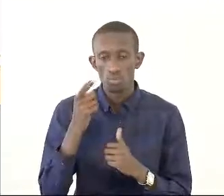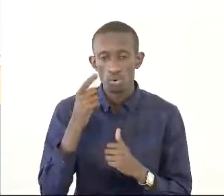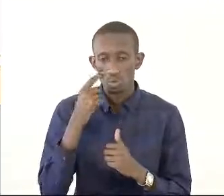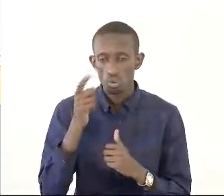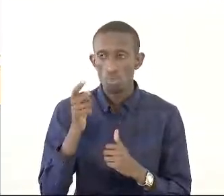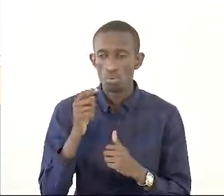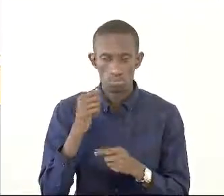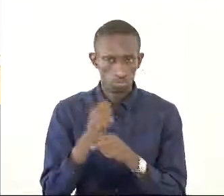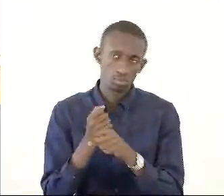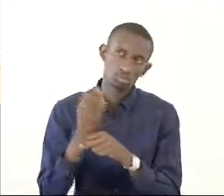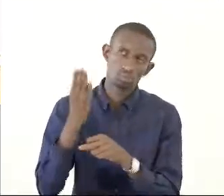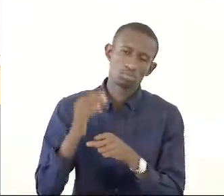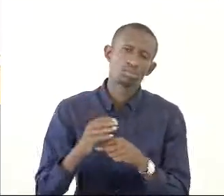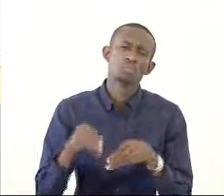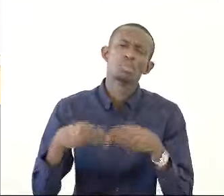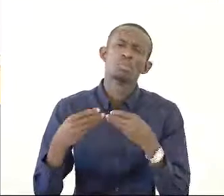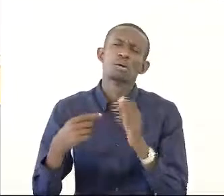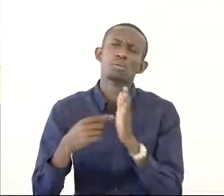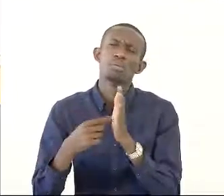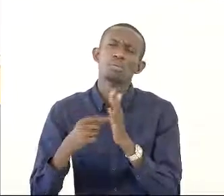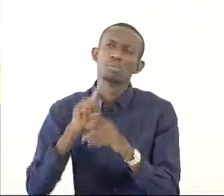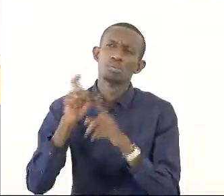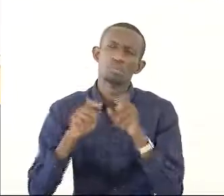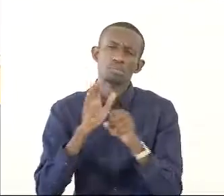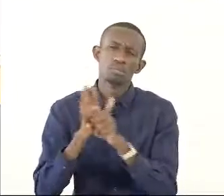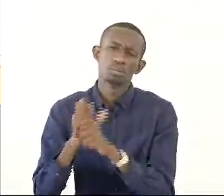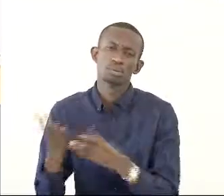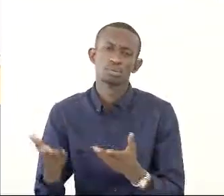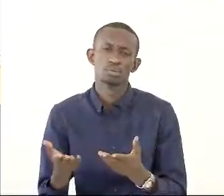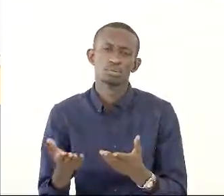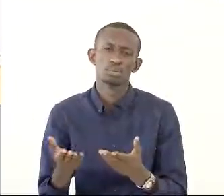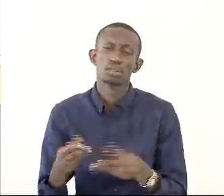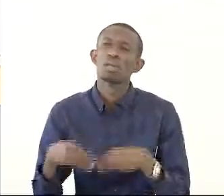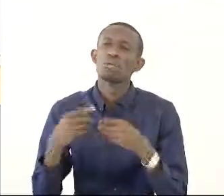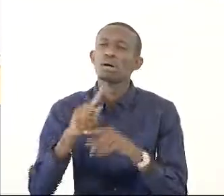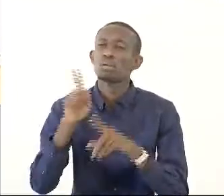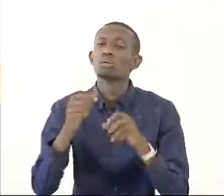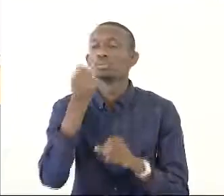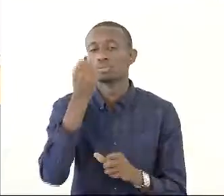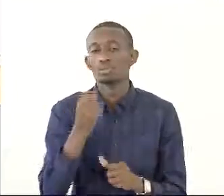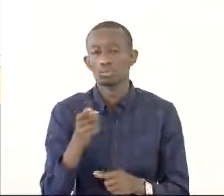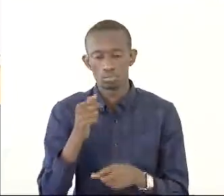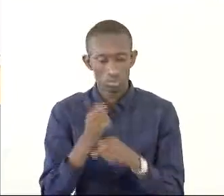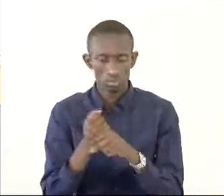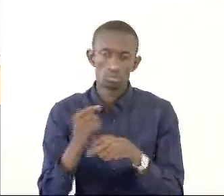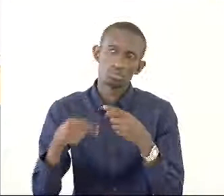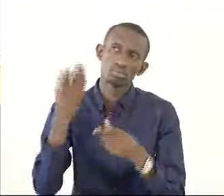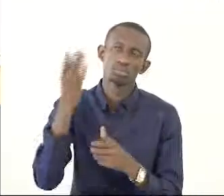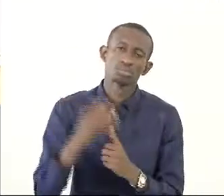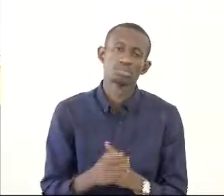on working on them because I gave you so many different questions. I gave you 5 questions. You keep on working on them.